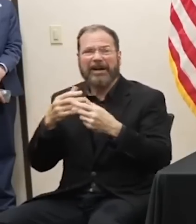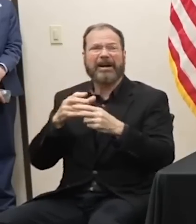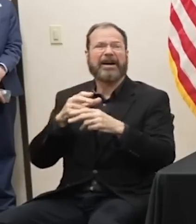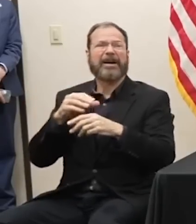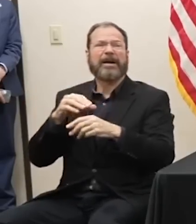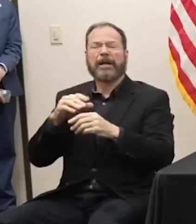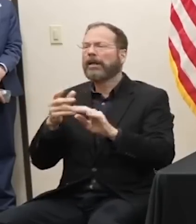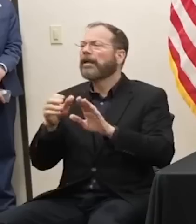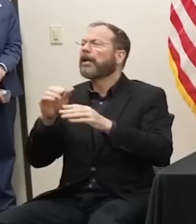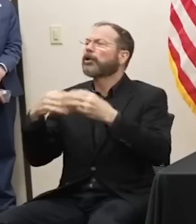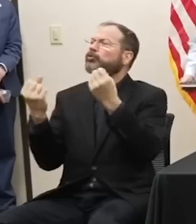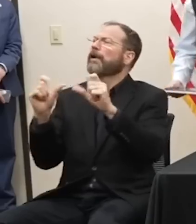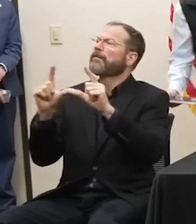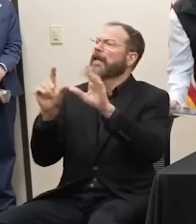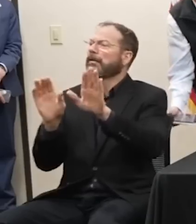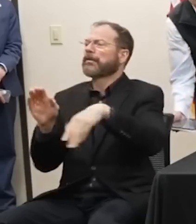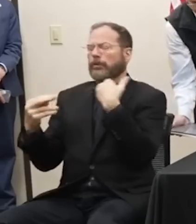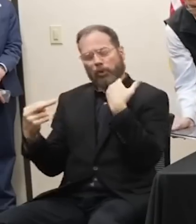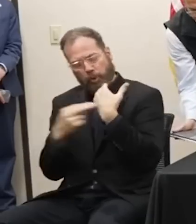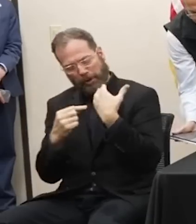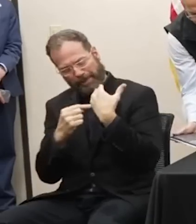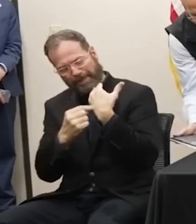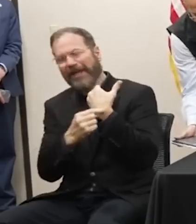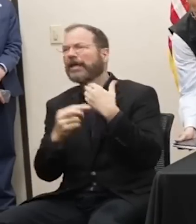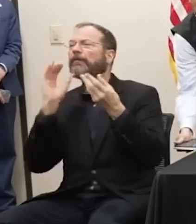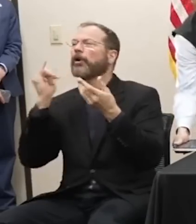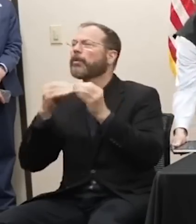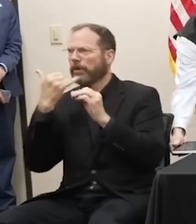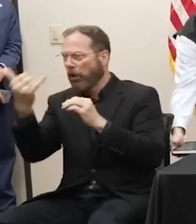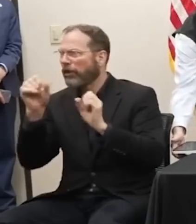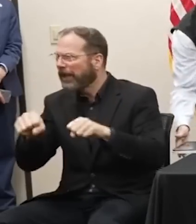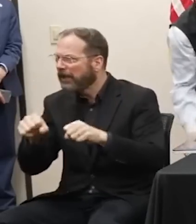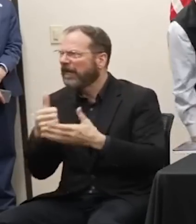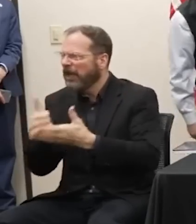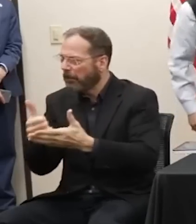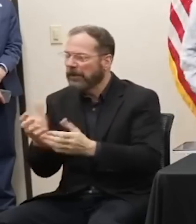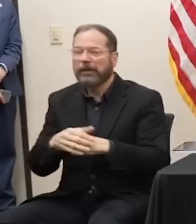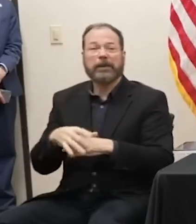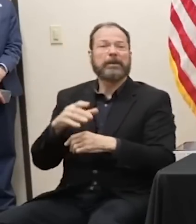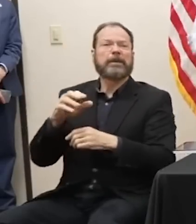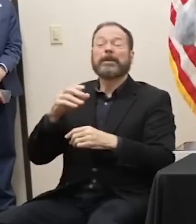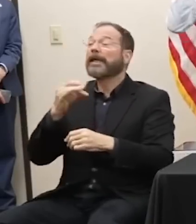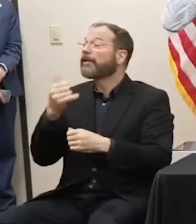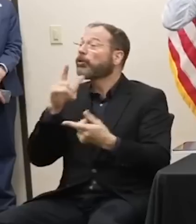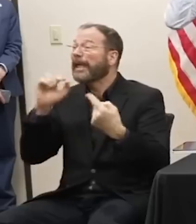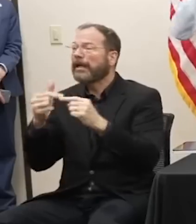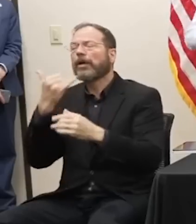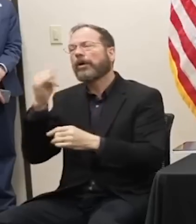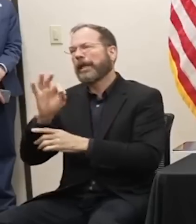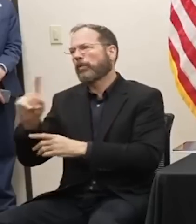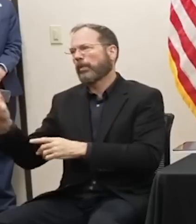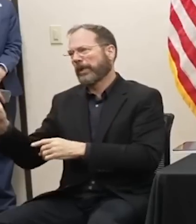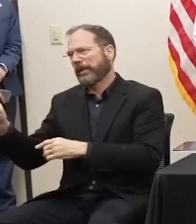driver's license, there's a roadside assistance number you can call, number one. Secondly, if anybody is injured, please call